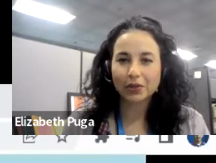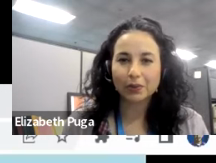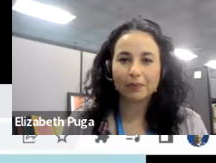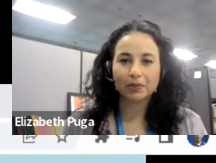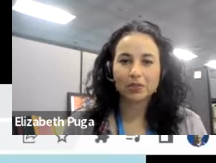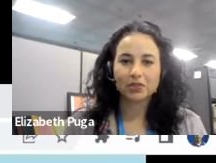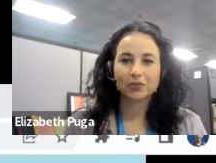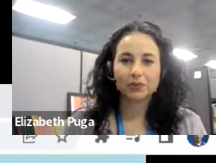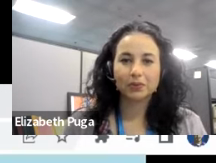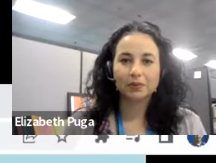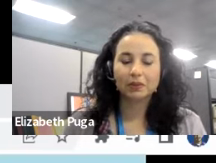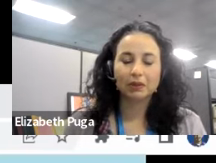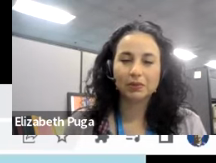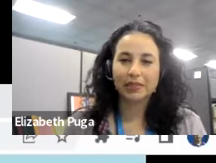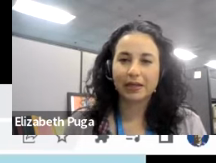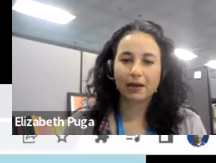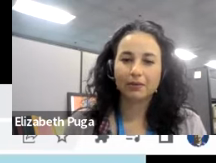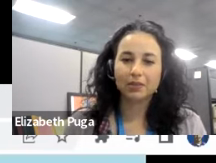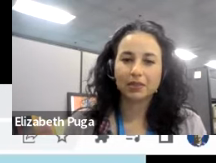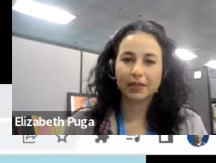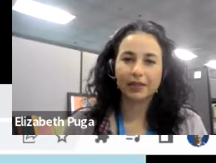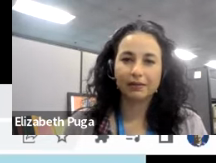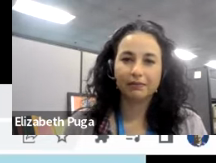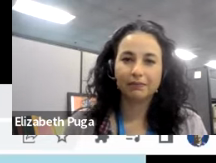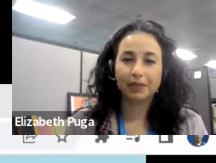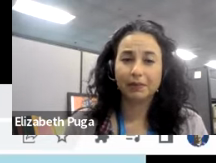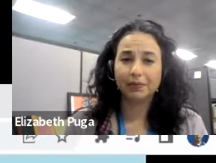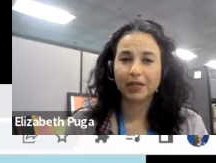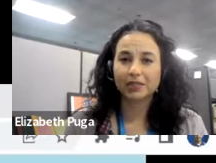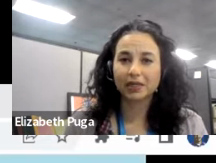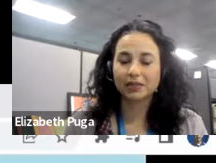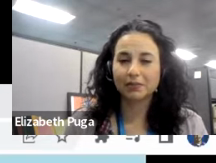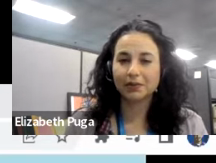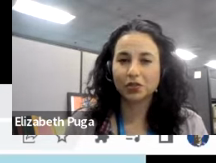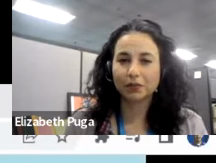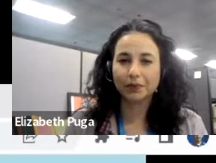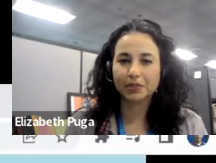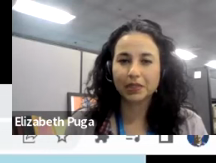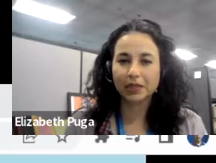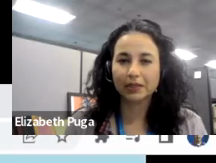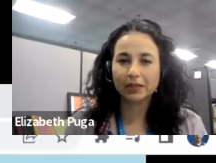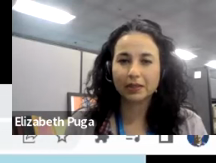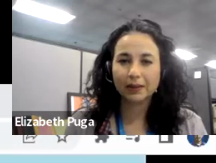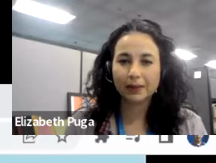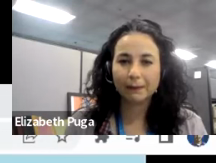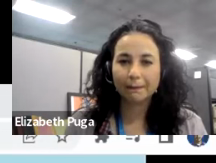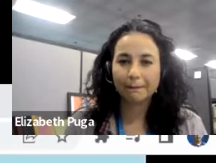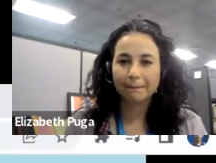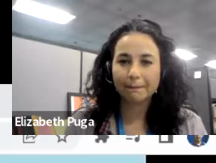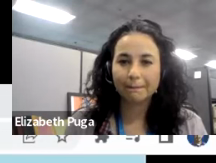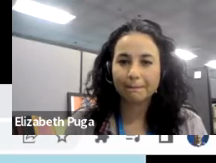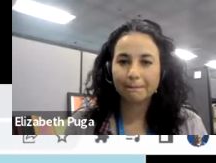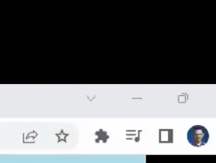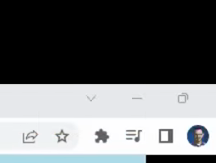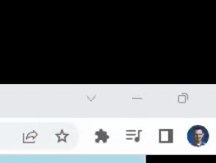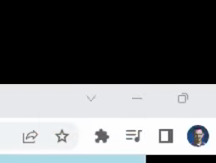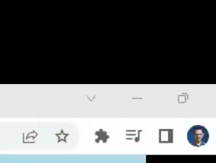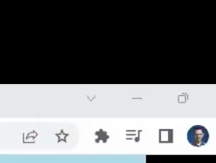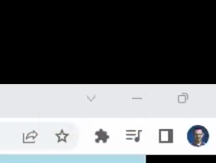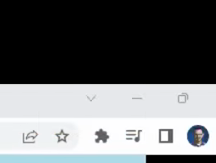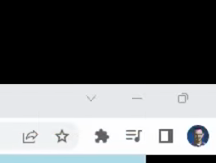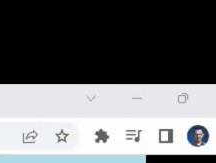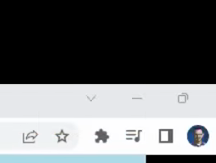Chris, are you able to close it out and maybe reassign some of the interpreters again? I will try